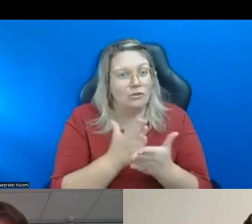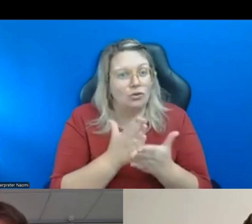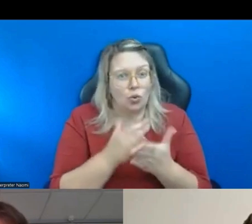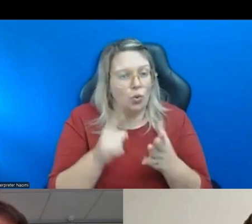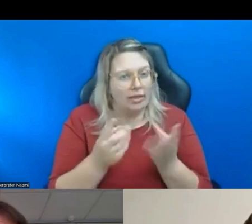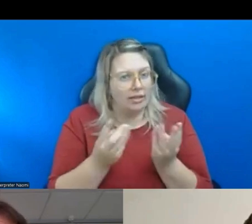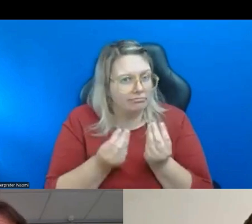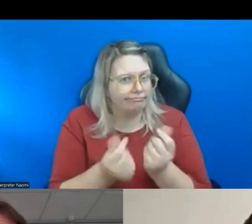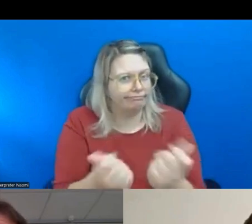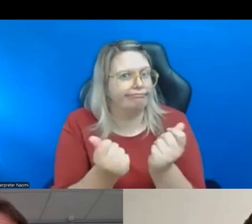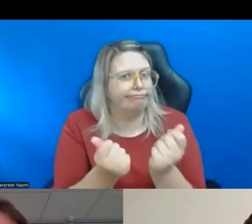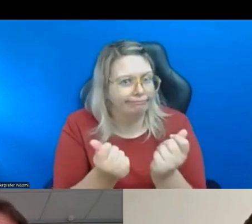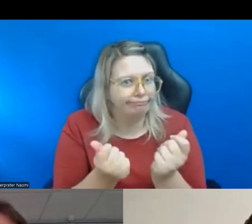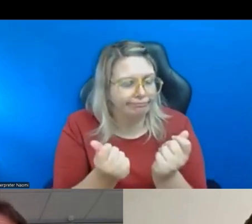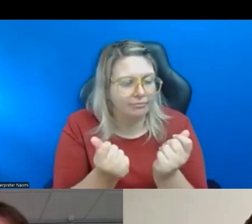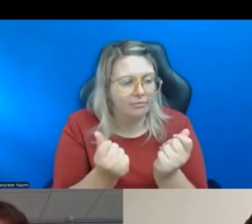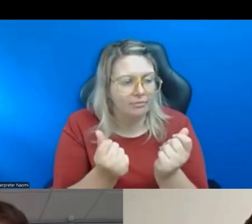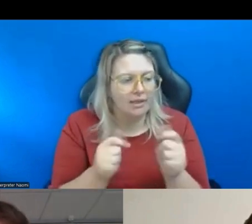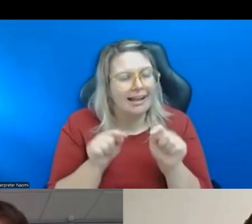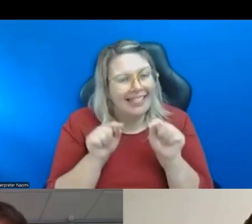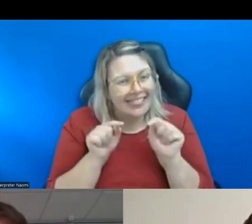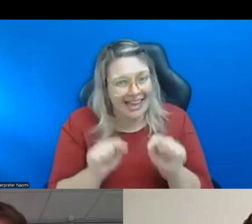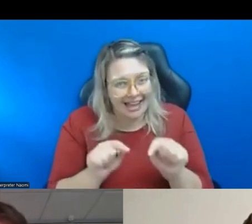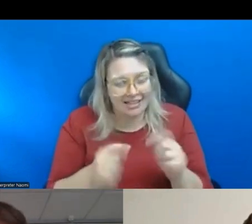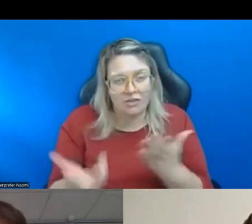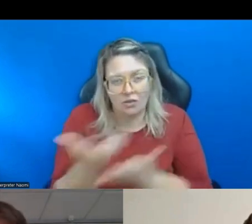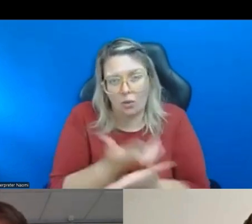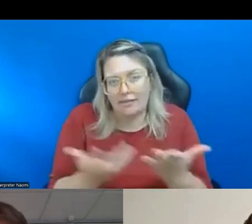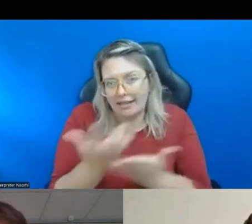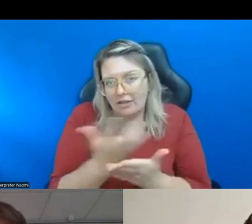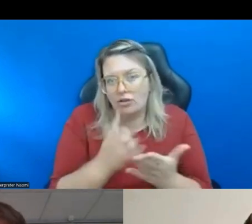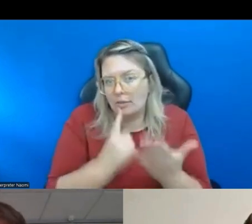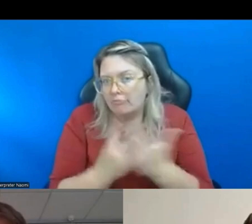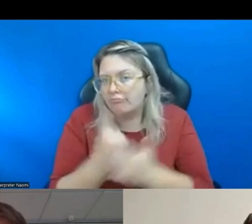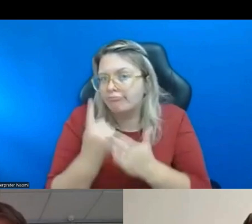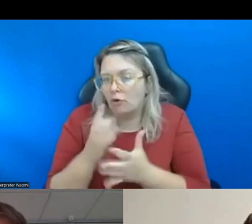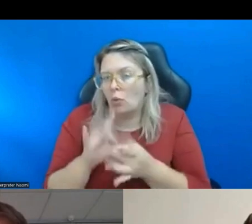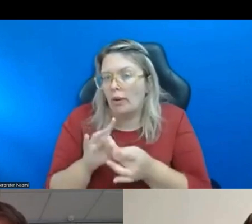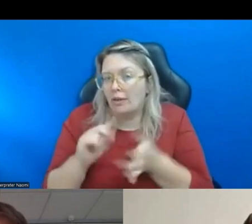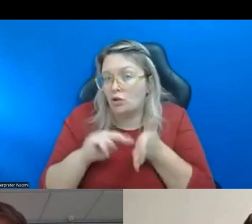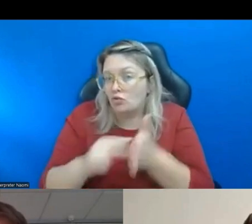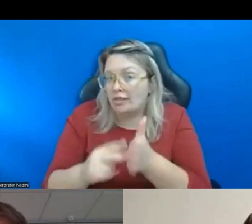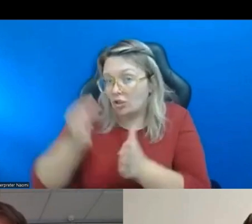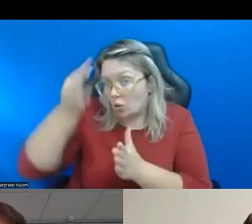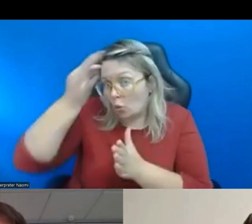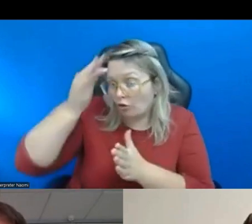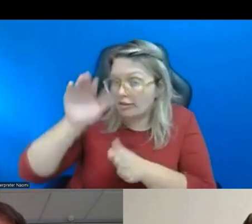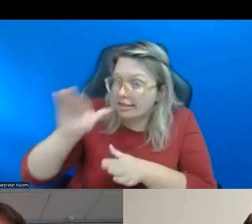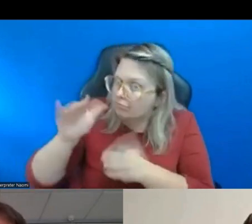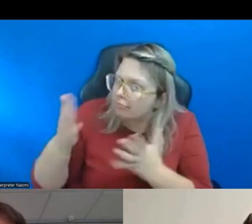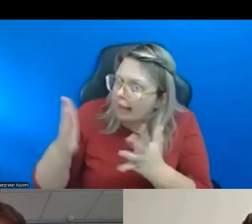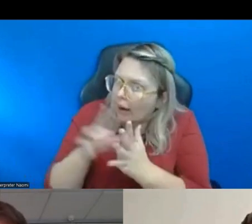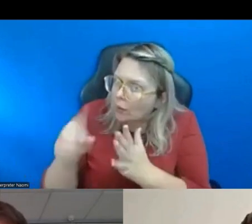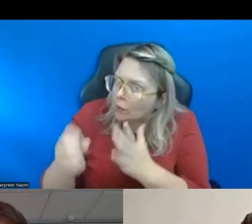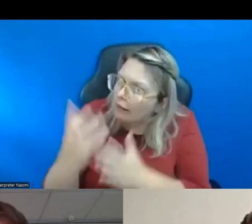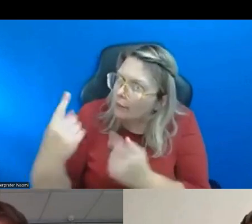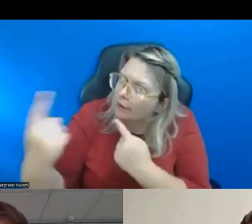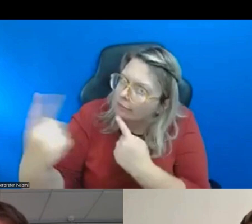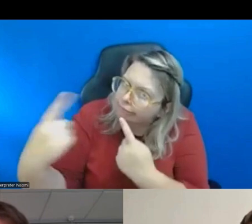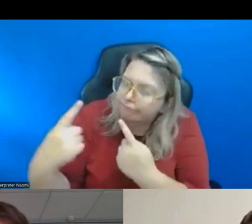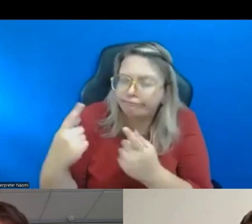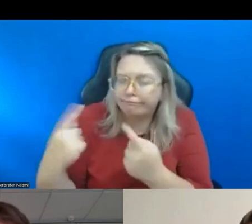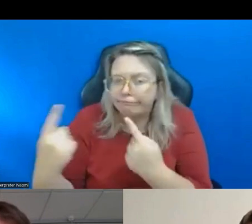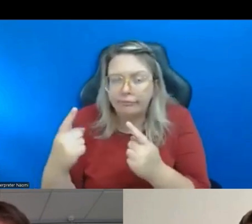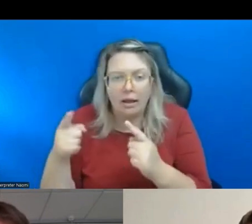that's a conversation that we've been having with strategic authorities as they've been thinking about how they develop their response